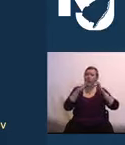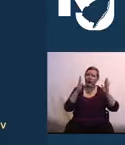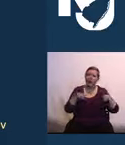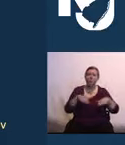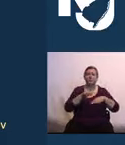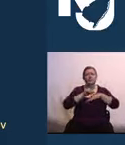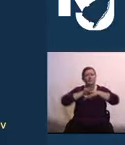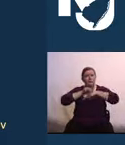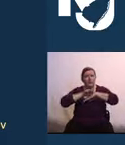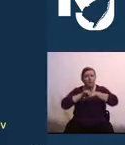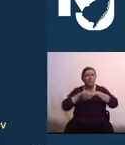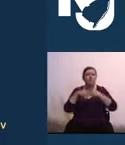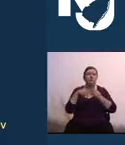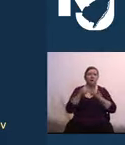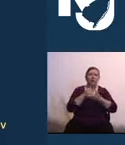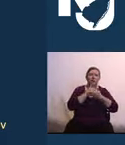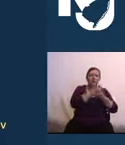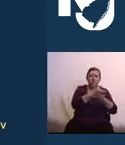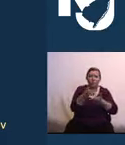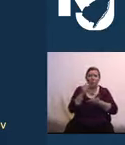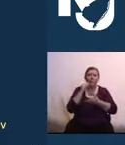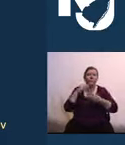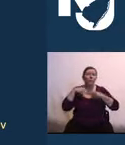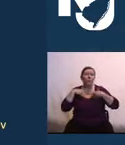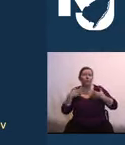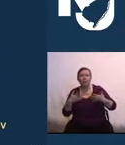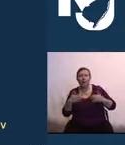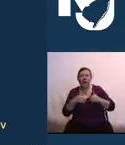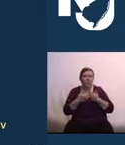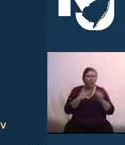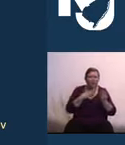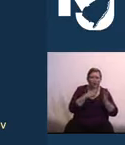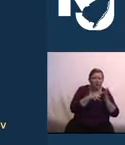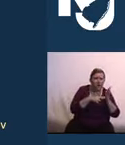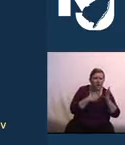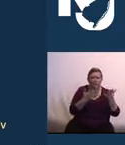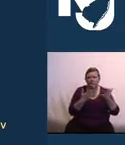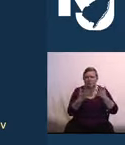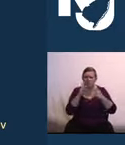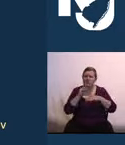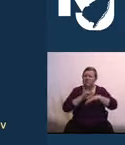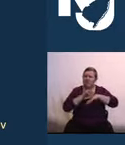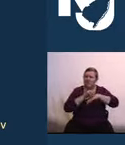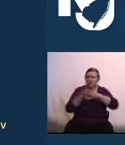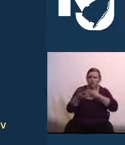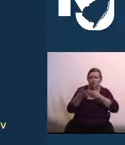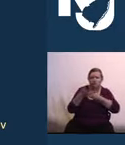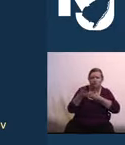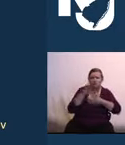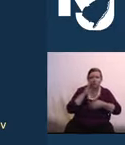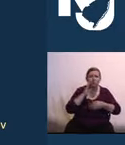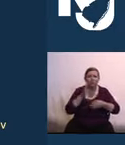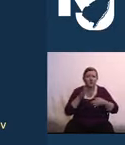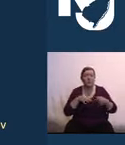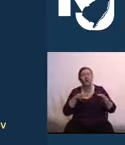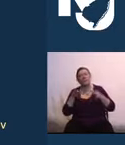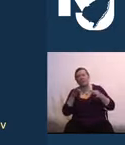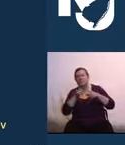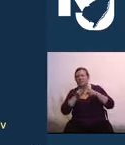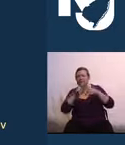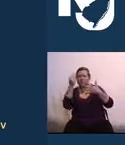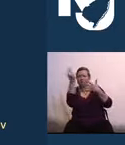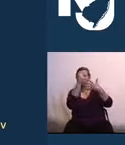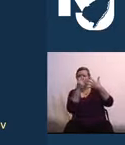assist homeowners in applying for assistance, as well as guiding them through all available options and even working with their mortgage